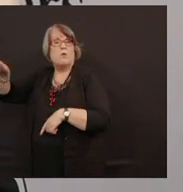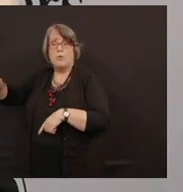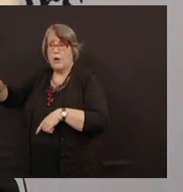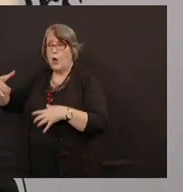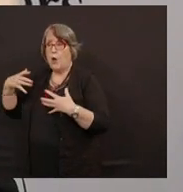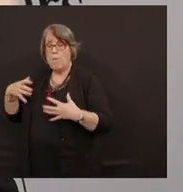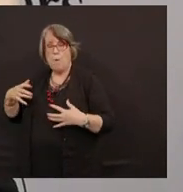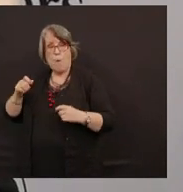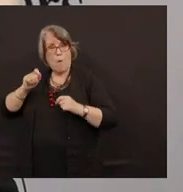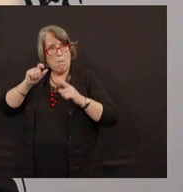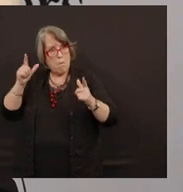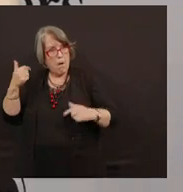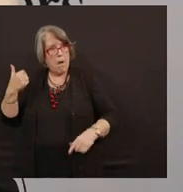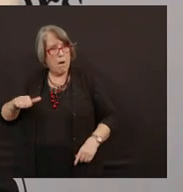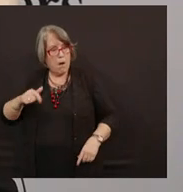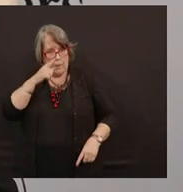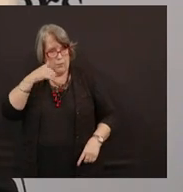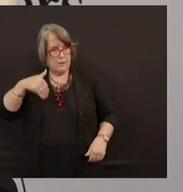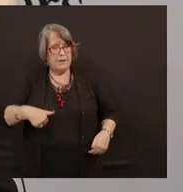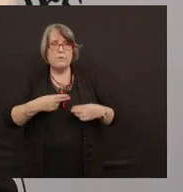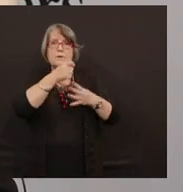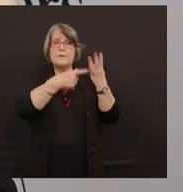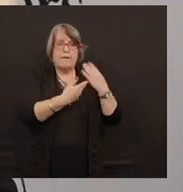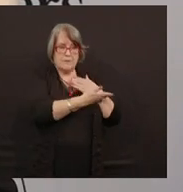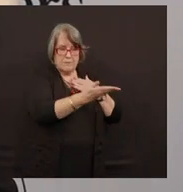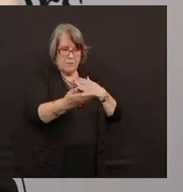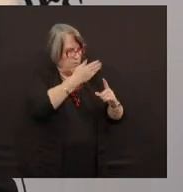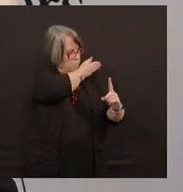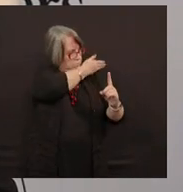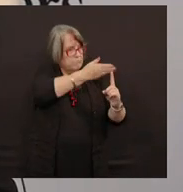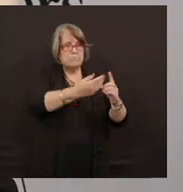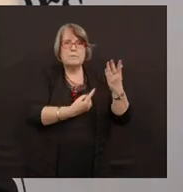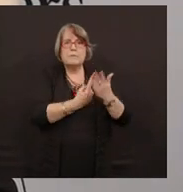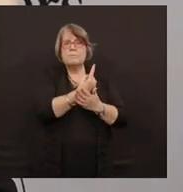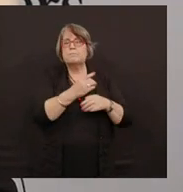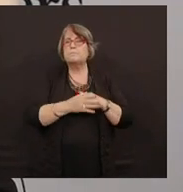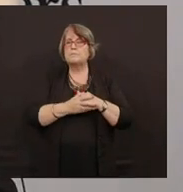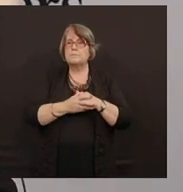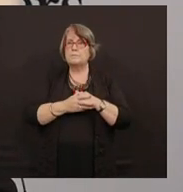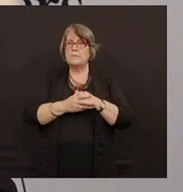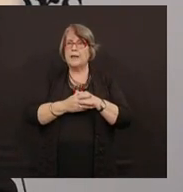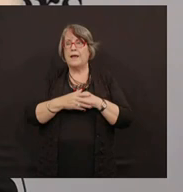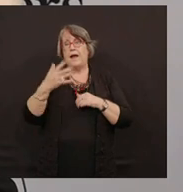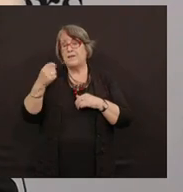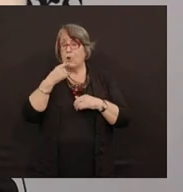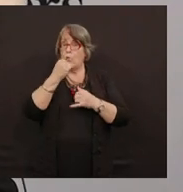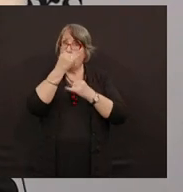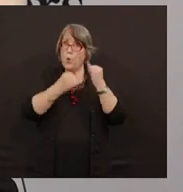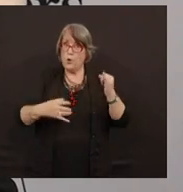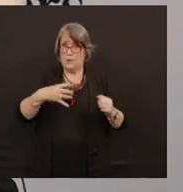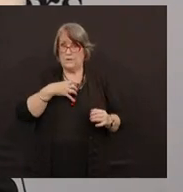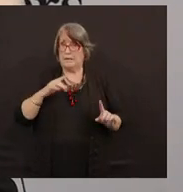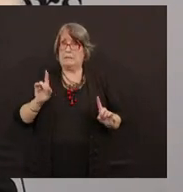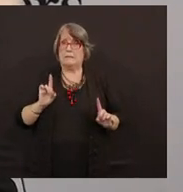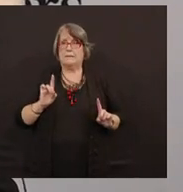has a lot more insight into what people living with disability have been subjected to. I'd have to say that my worst